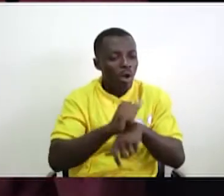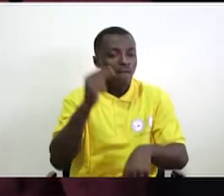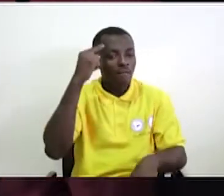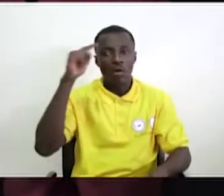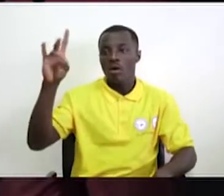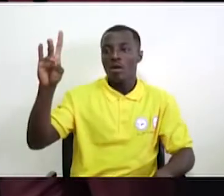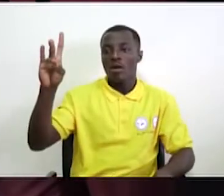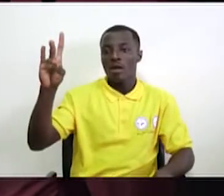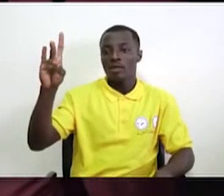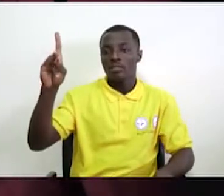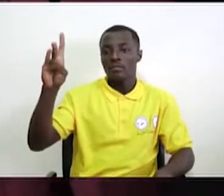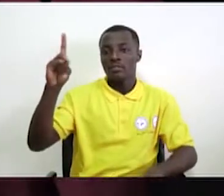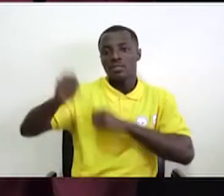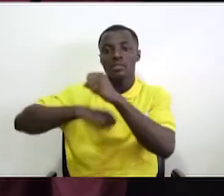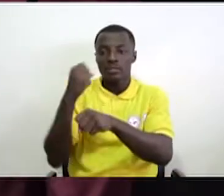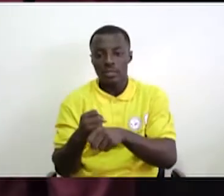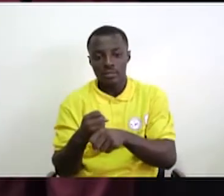87, he was still on the road